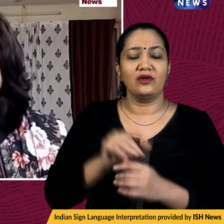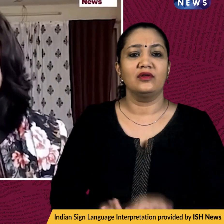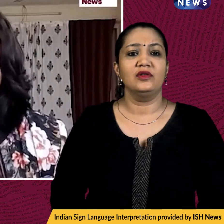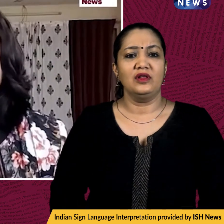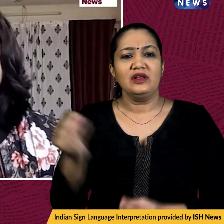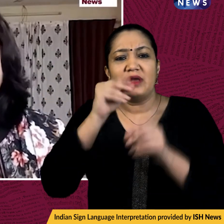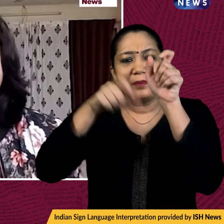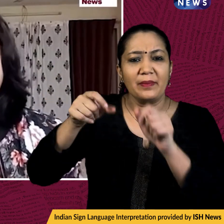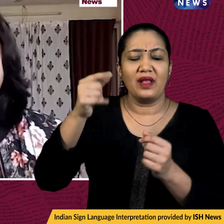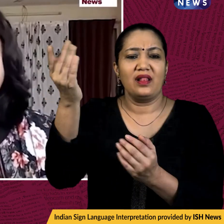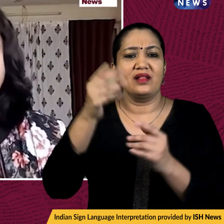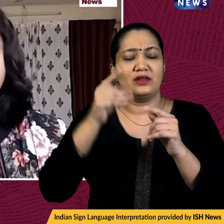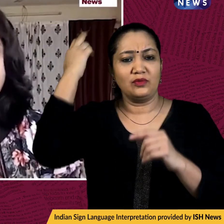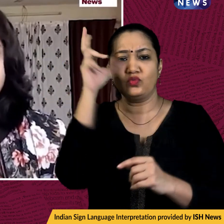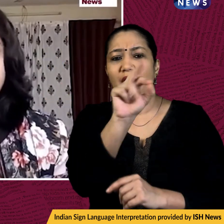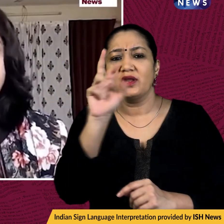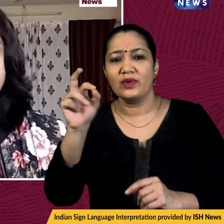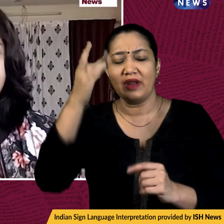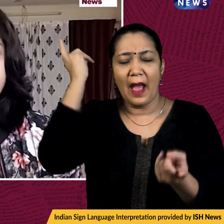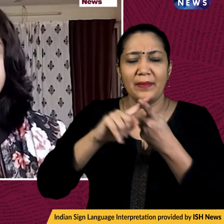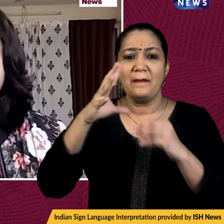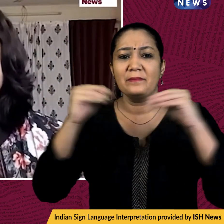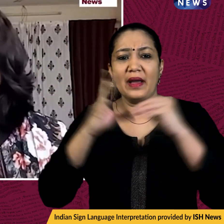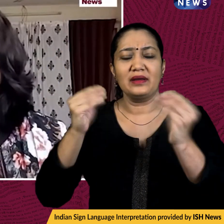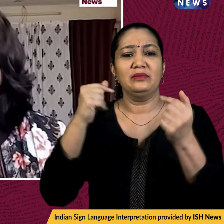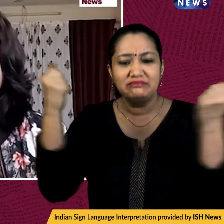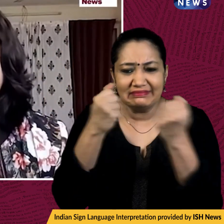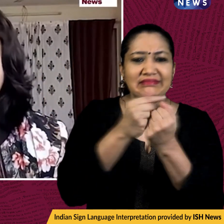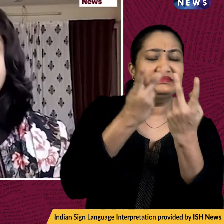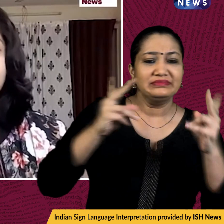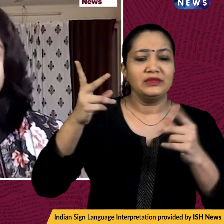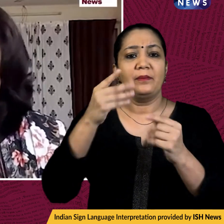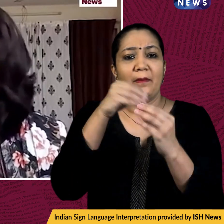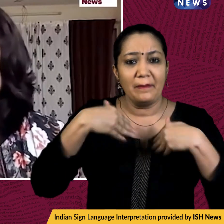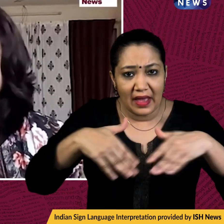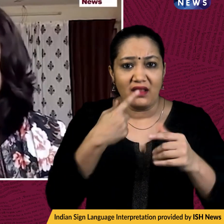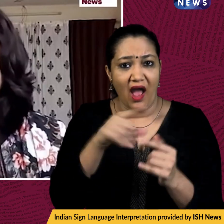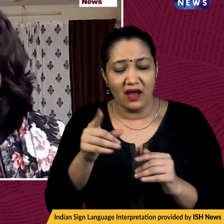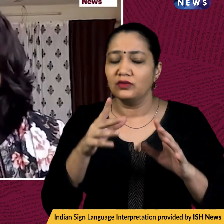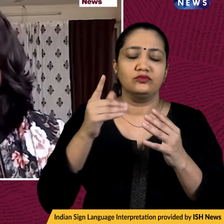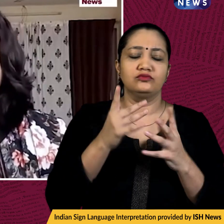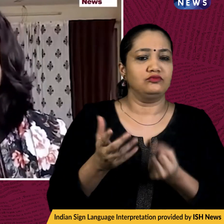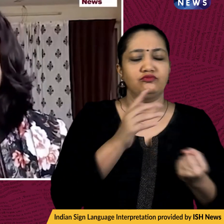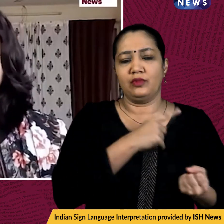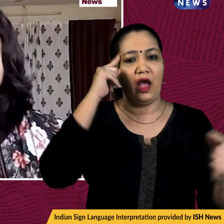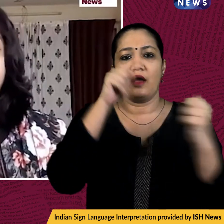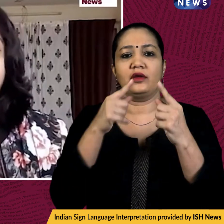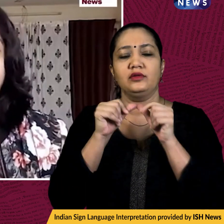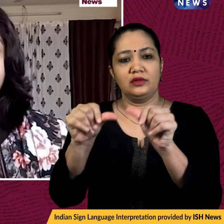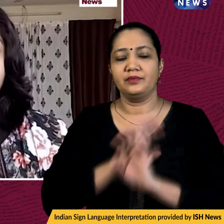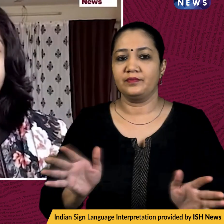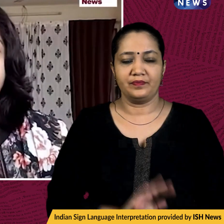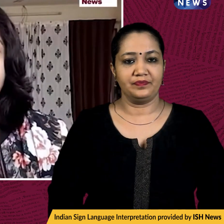the bail plea of some of the accused in the 2020 Bengaluru riots case. Now, to give you a bit of a context, the violence